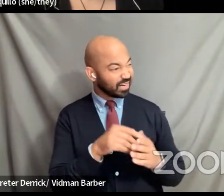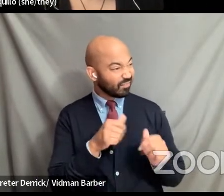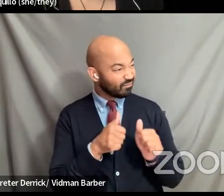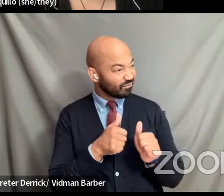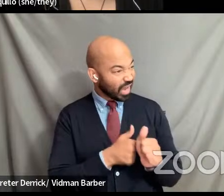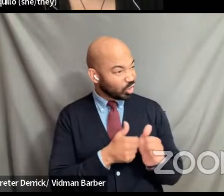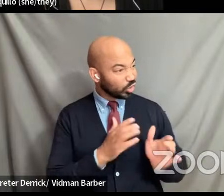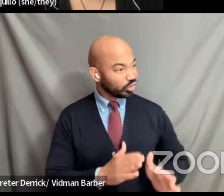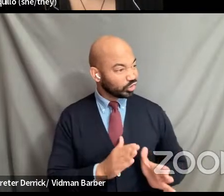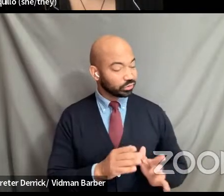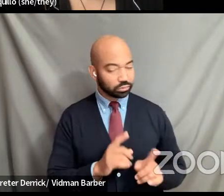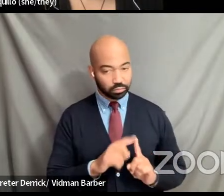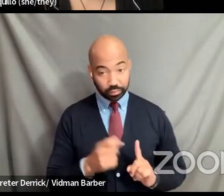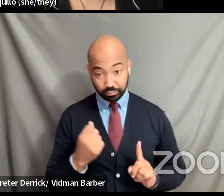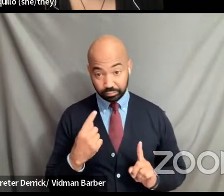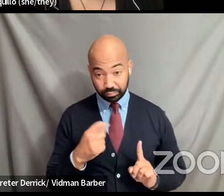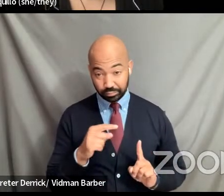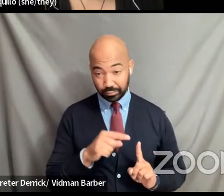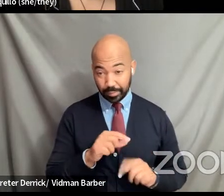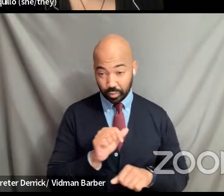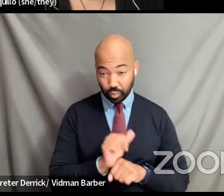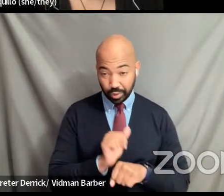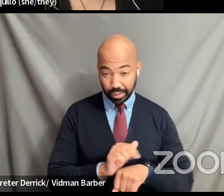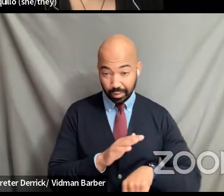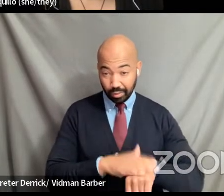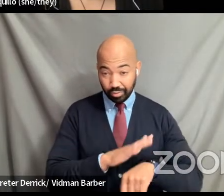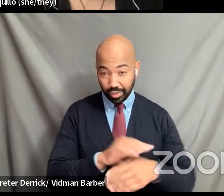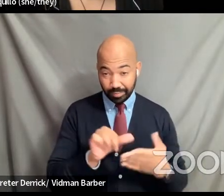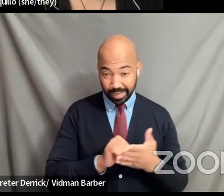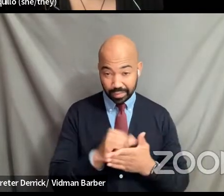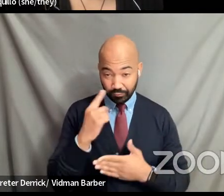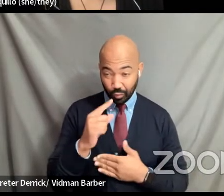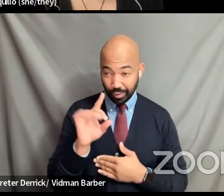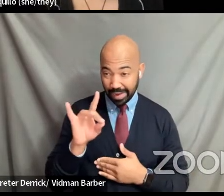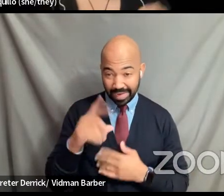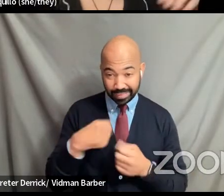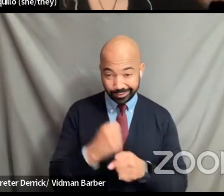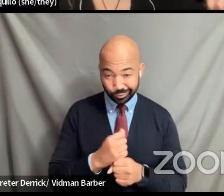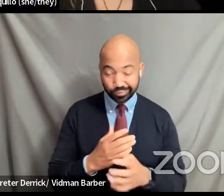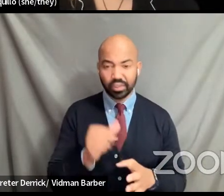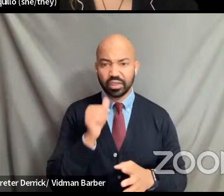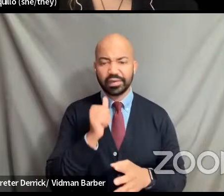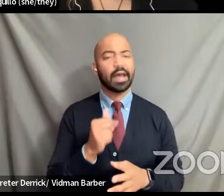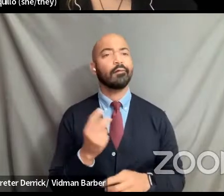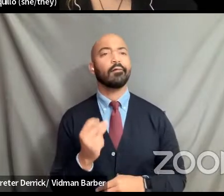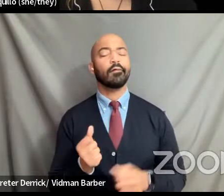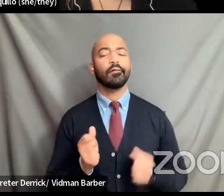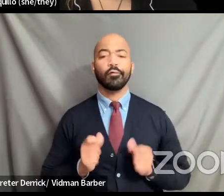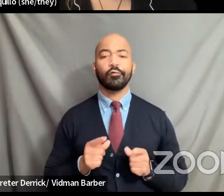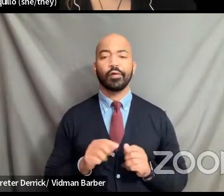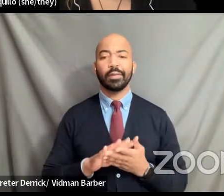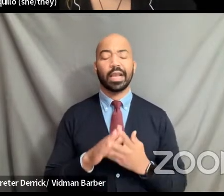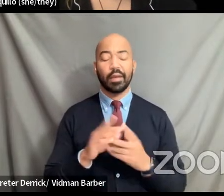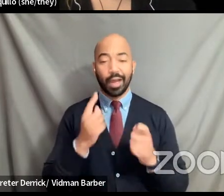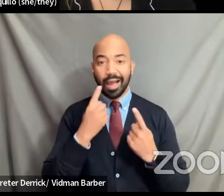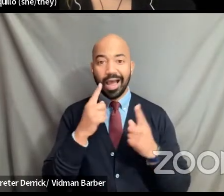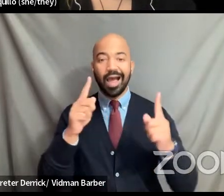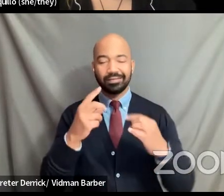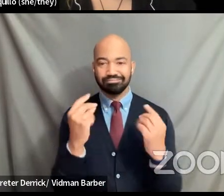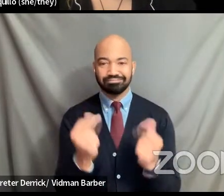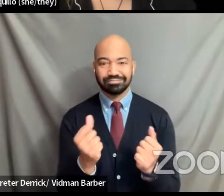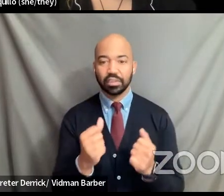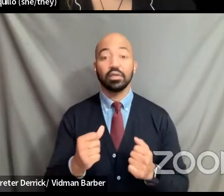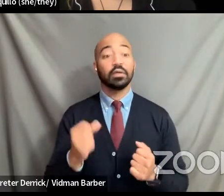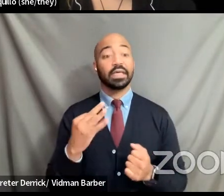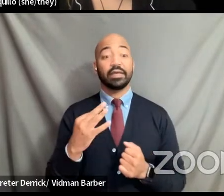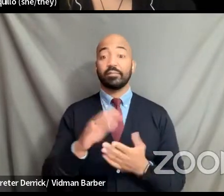person's been actually having their page for like 8 years, right? And so don't think that it's an overnight success, that you're going to be an overnight success, unless you go